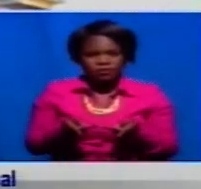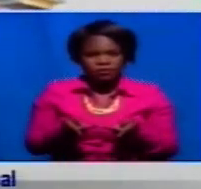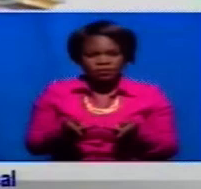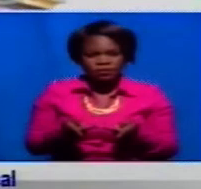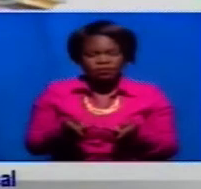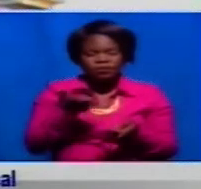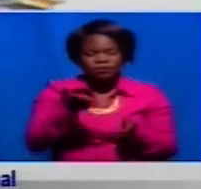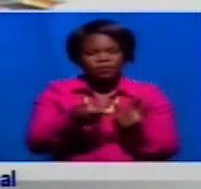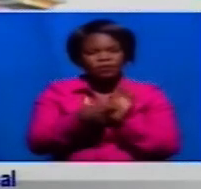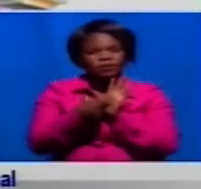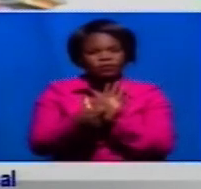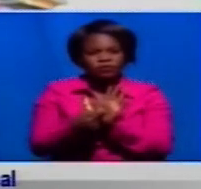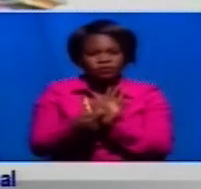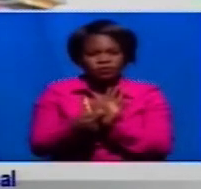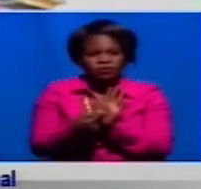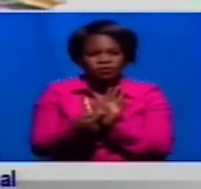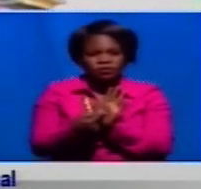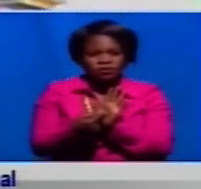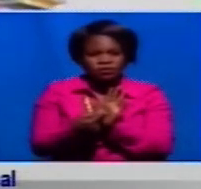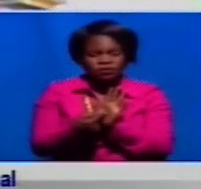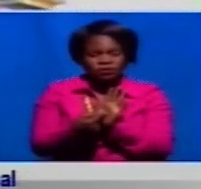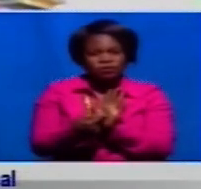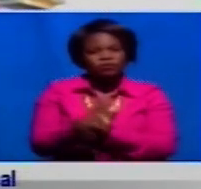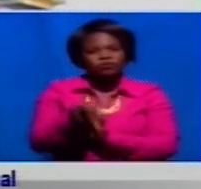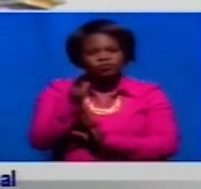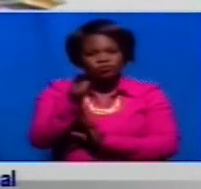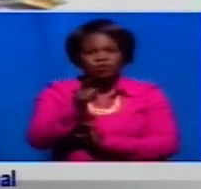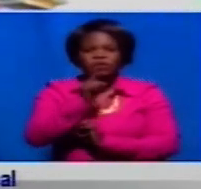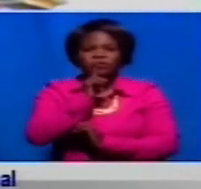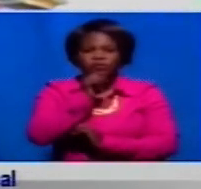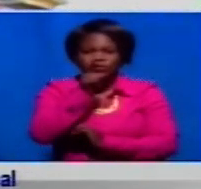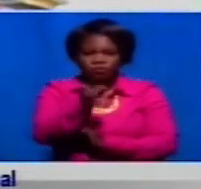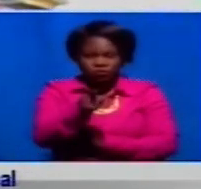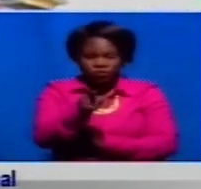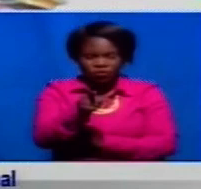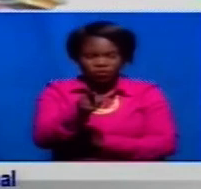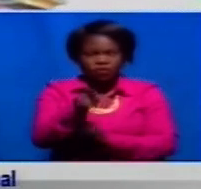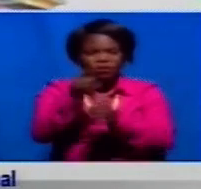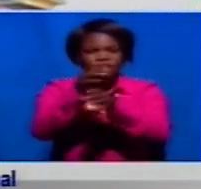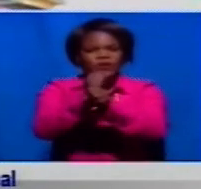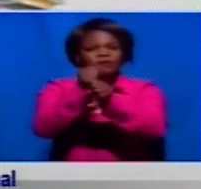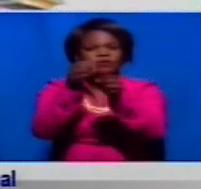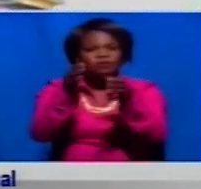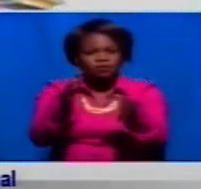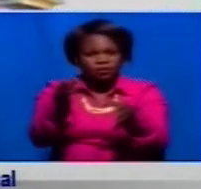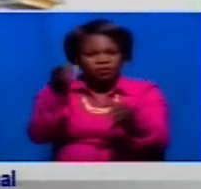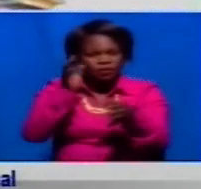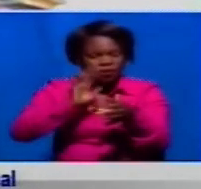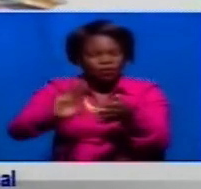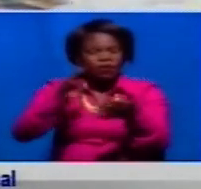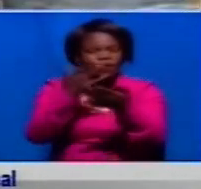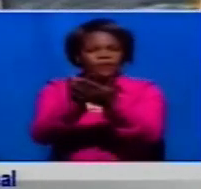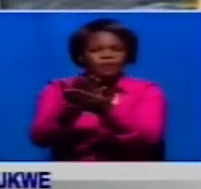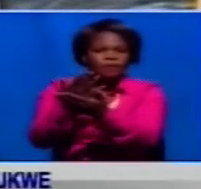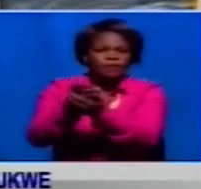is an indication that you are indeed a champion of prison